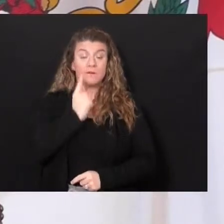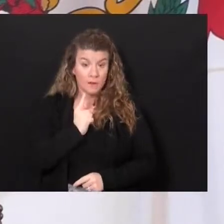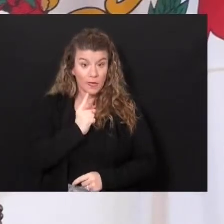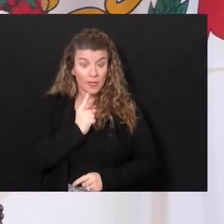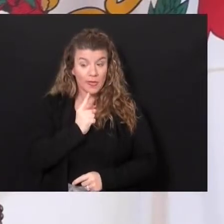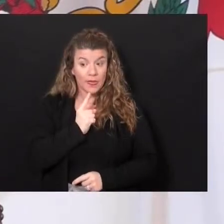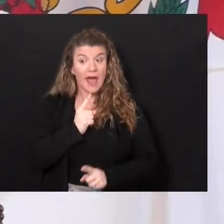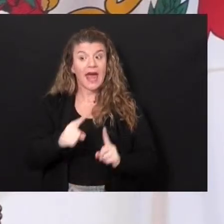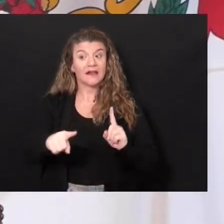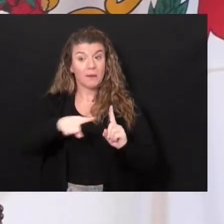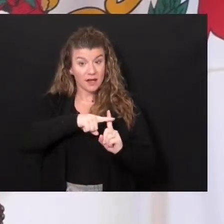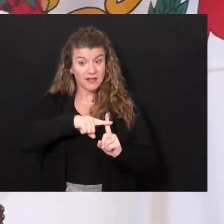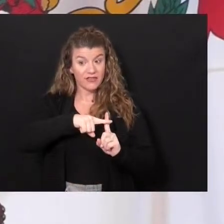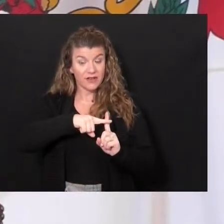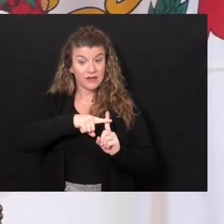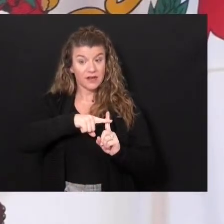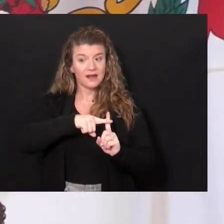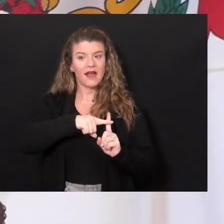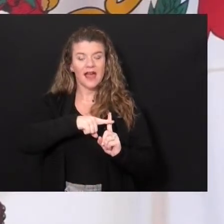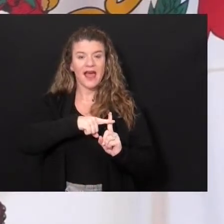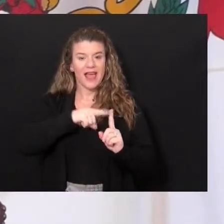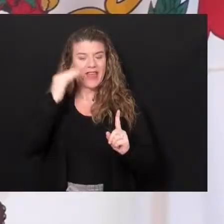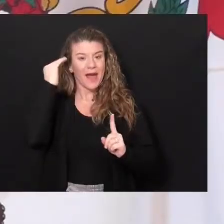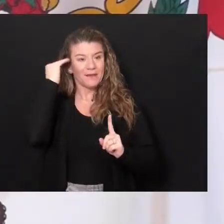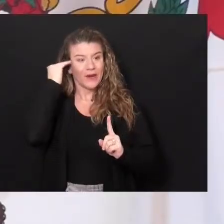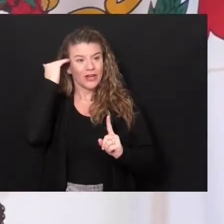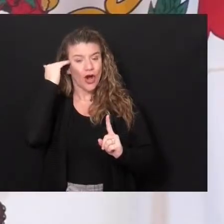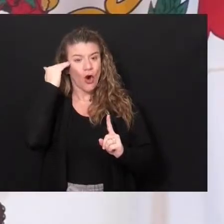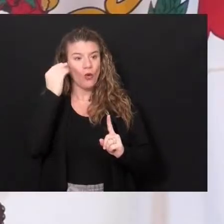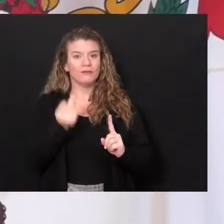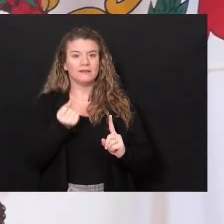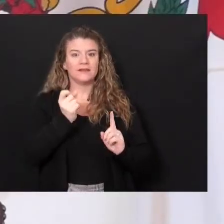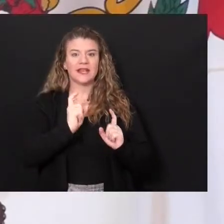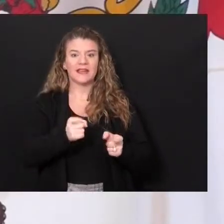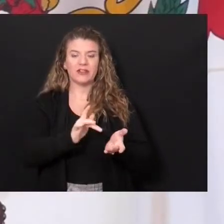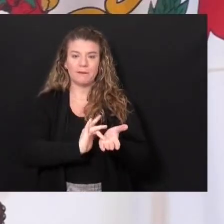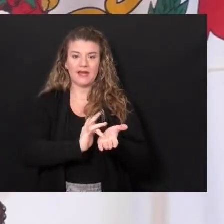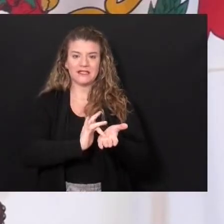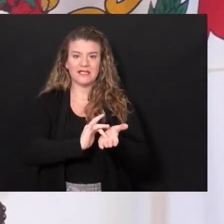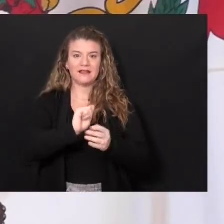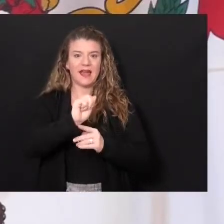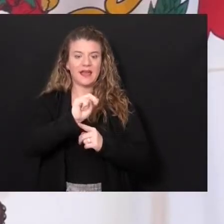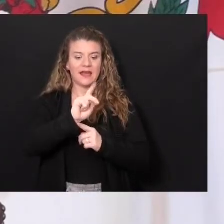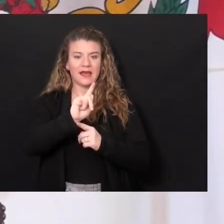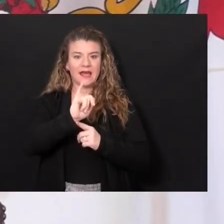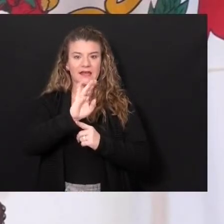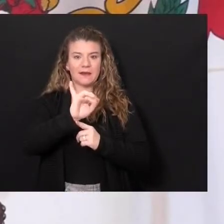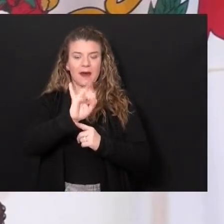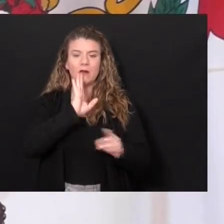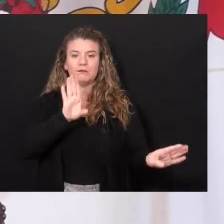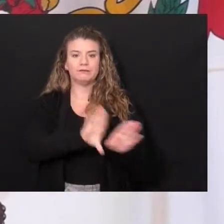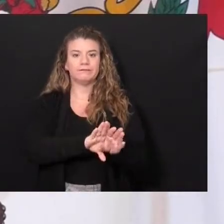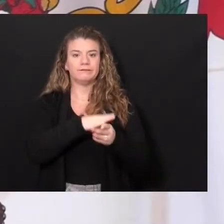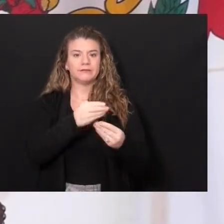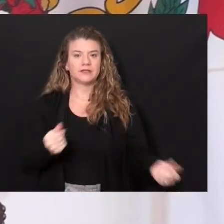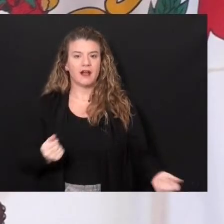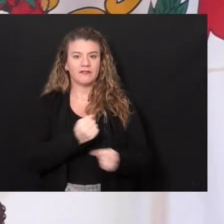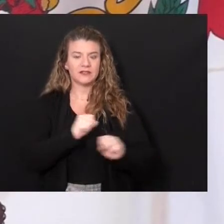and you test positive, we'll get you the antibodies and everything and be able to shut this thing down and shut it down really